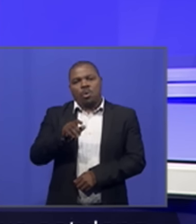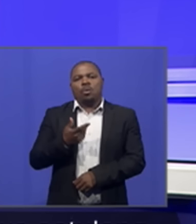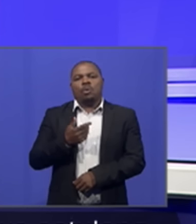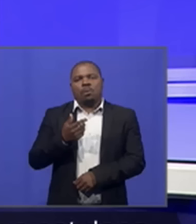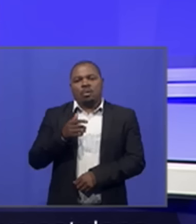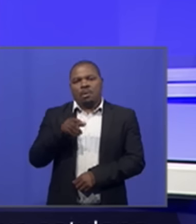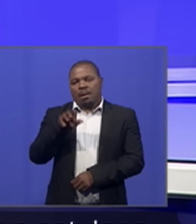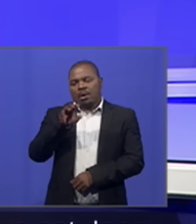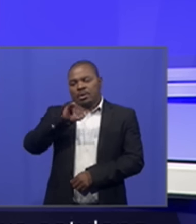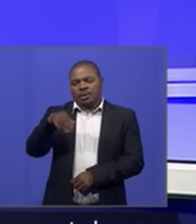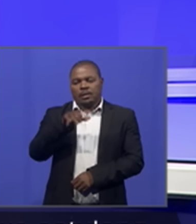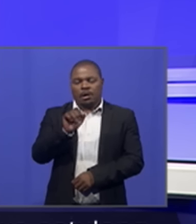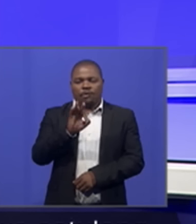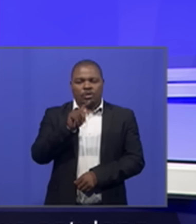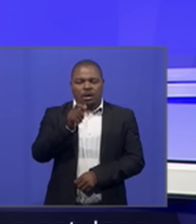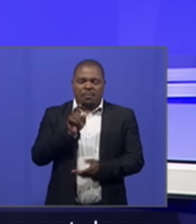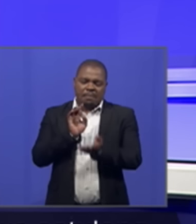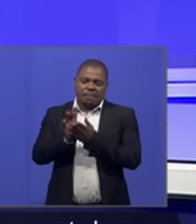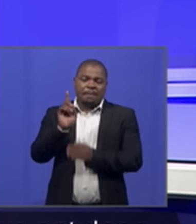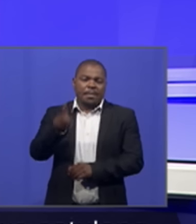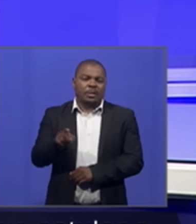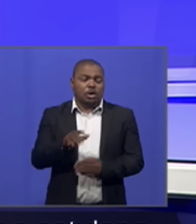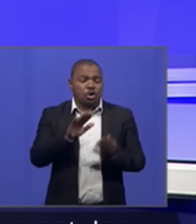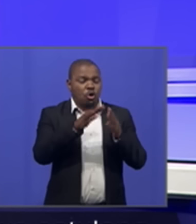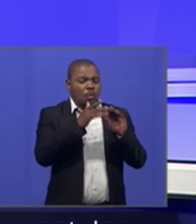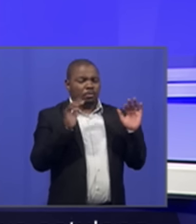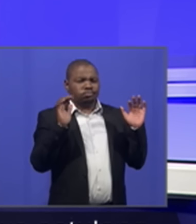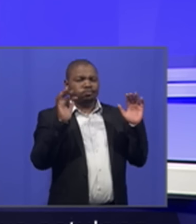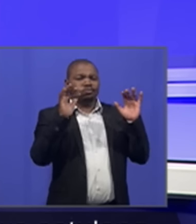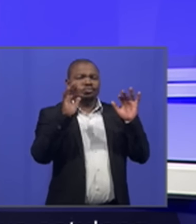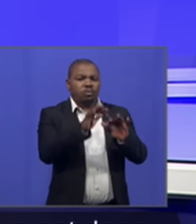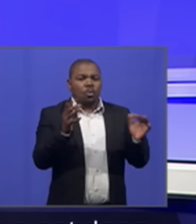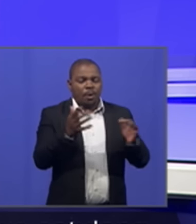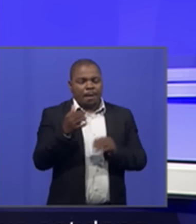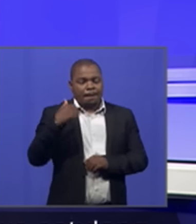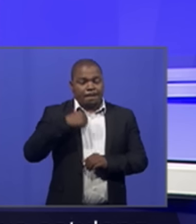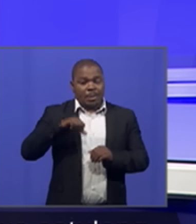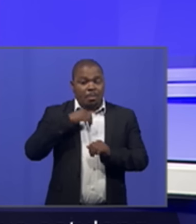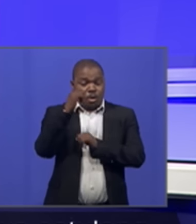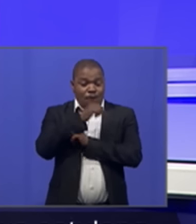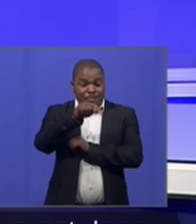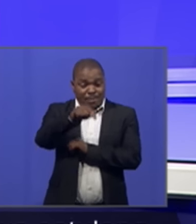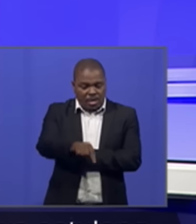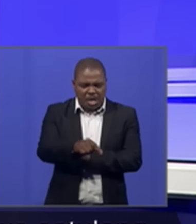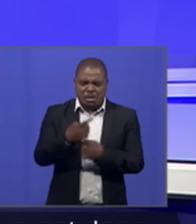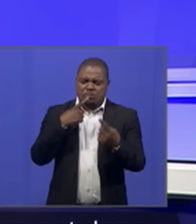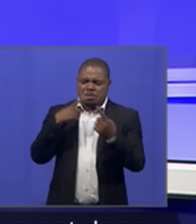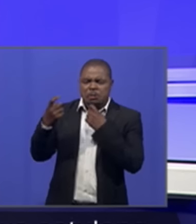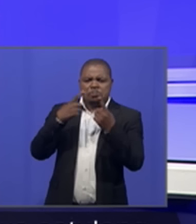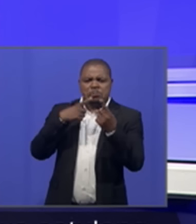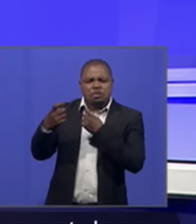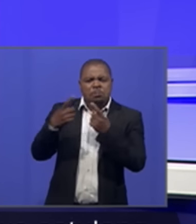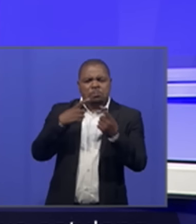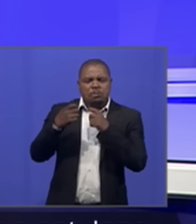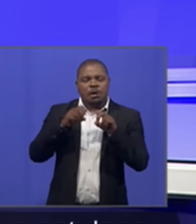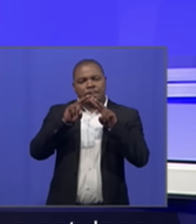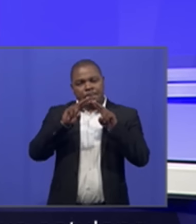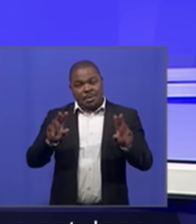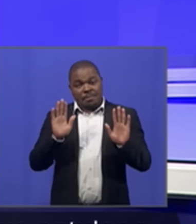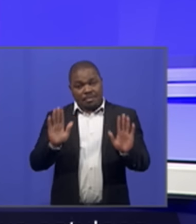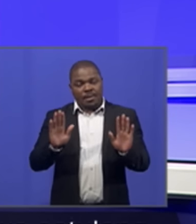Jafta ka ponyo ya leihlo. Badudi bao ba bego ba kgobokane ka ntle ga dikgoro tša masepala woo go dira boipiletšo bja khutšo ba